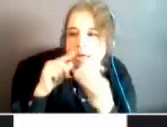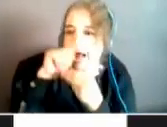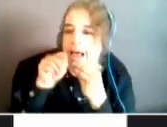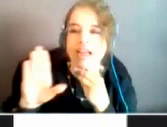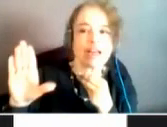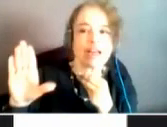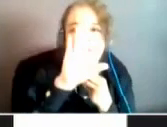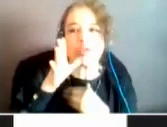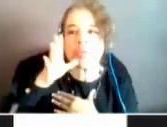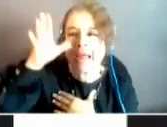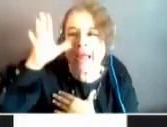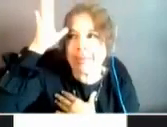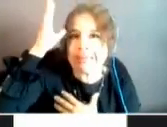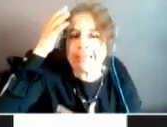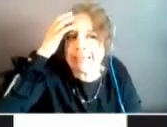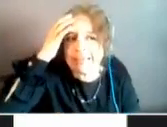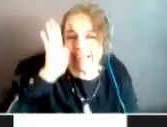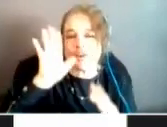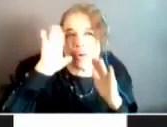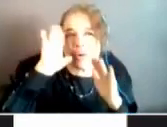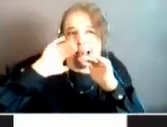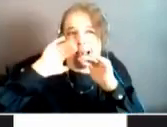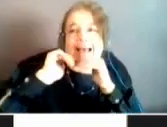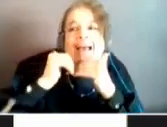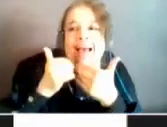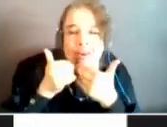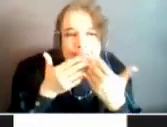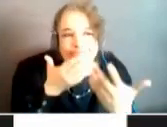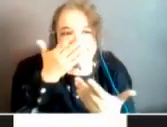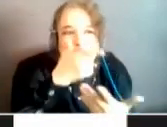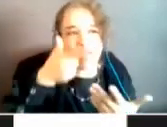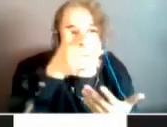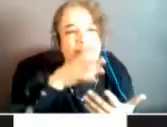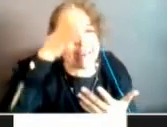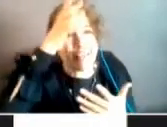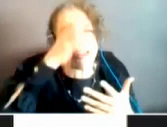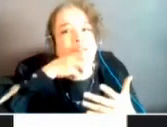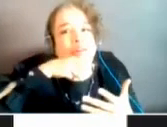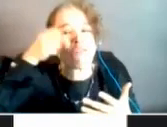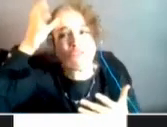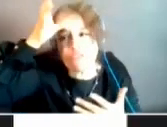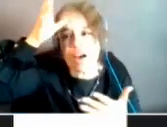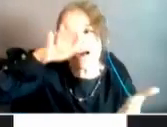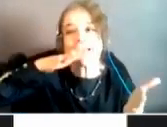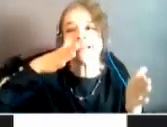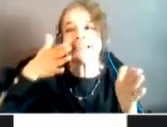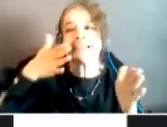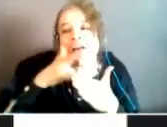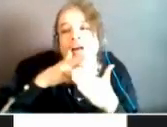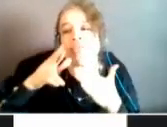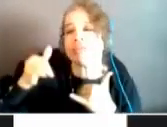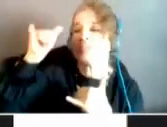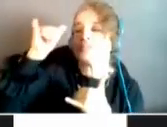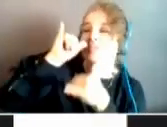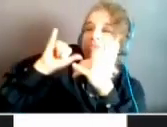own parents and how they were aging. The father has died as a result of